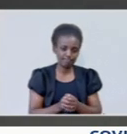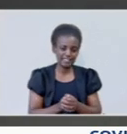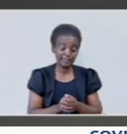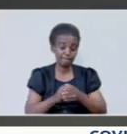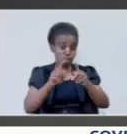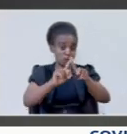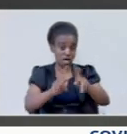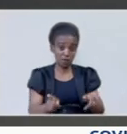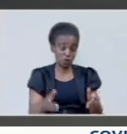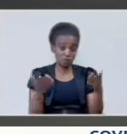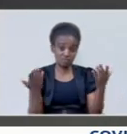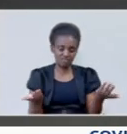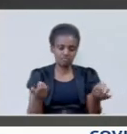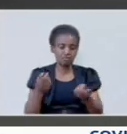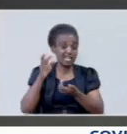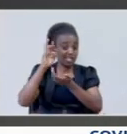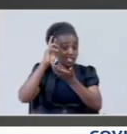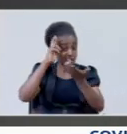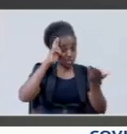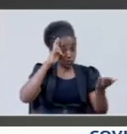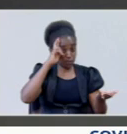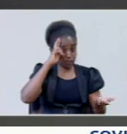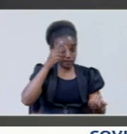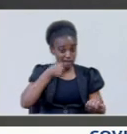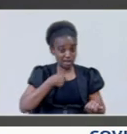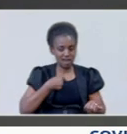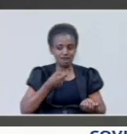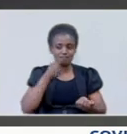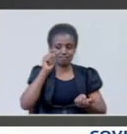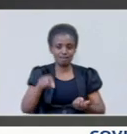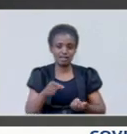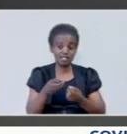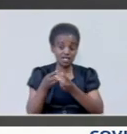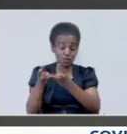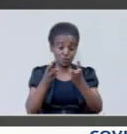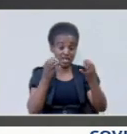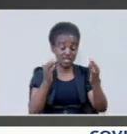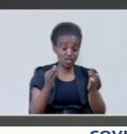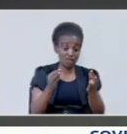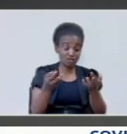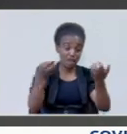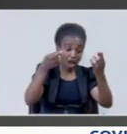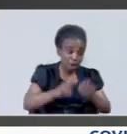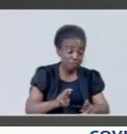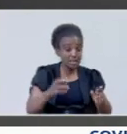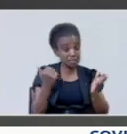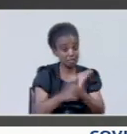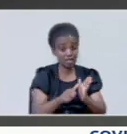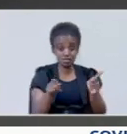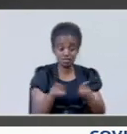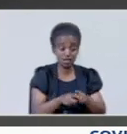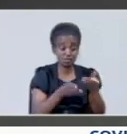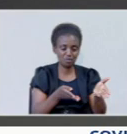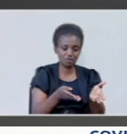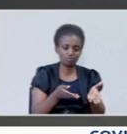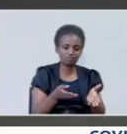is a threat to our health and the economy also. But it is also a reminder that this is how it goes when we encounter problems of this magnitude,